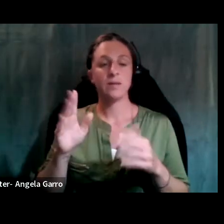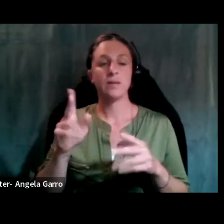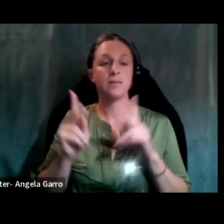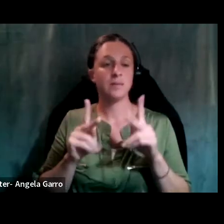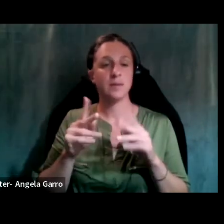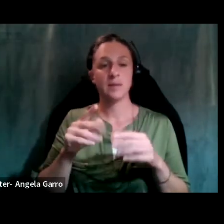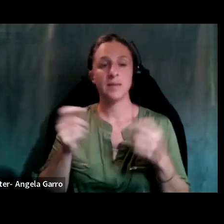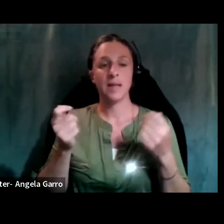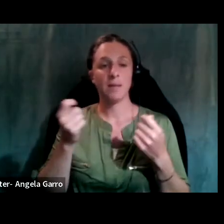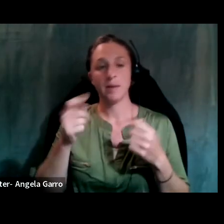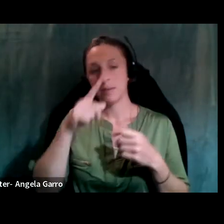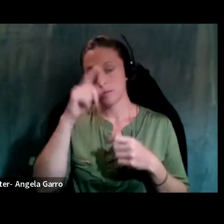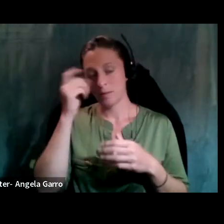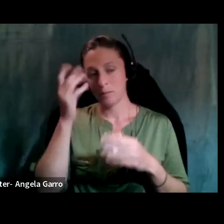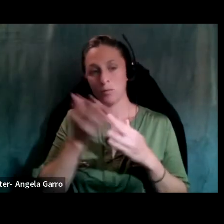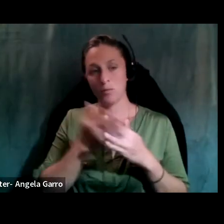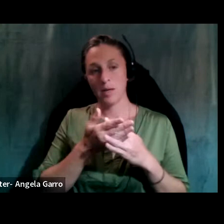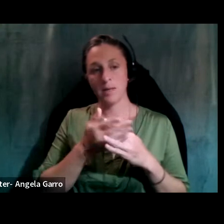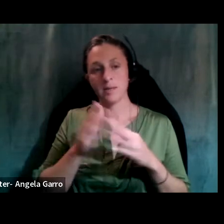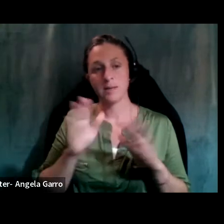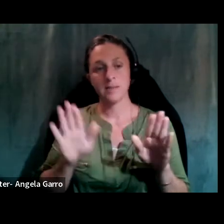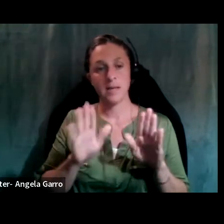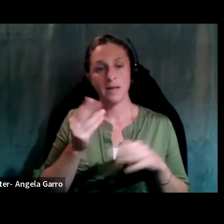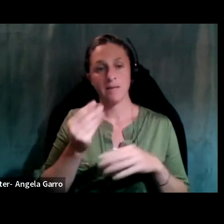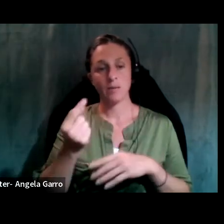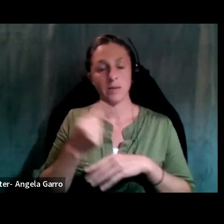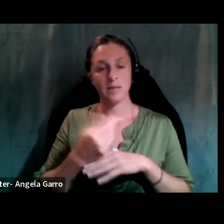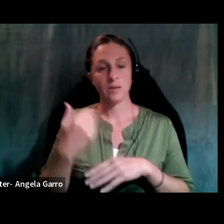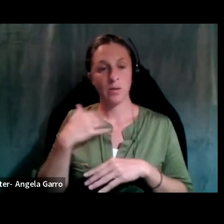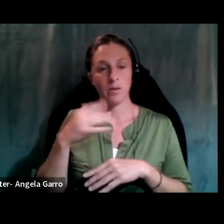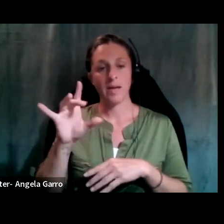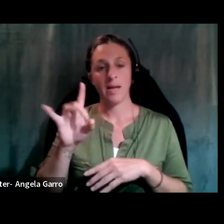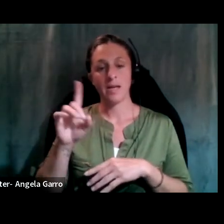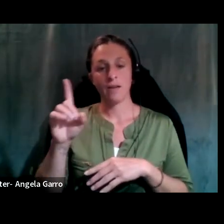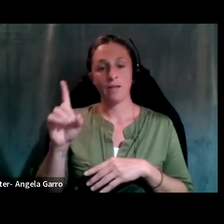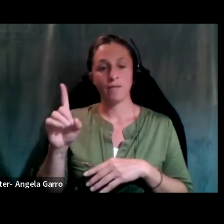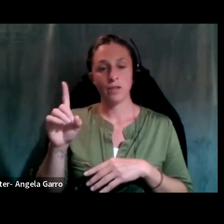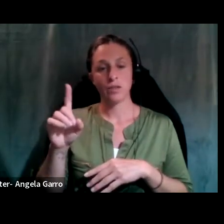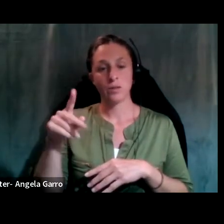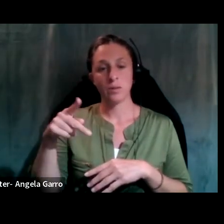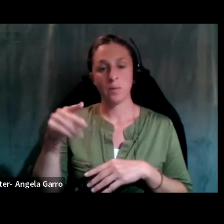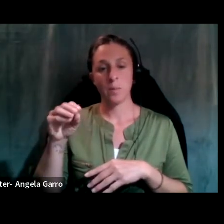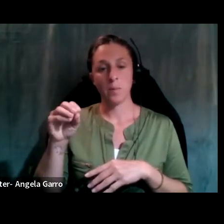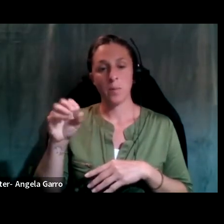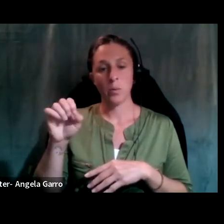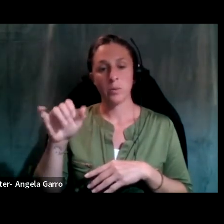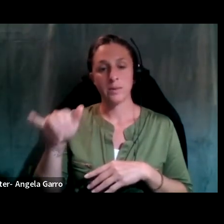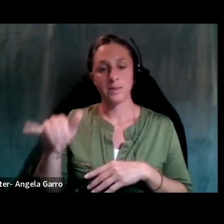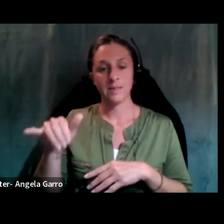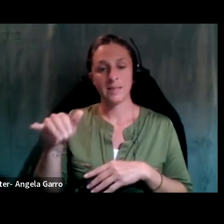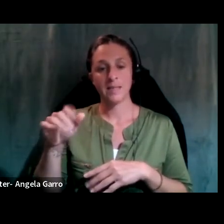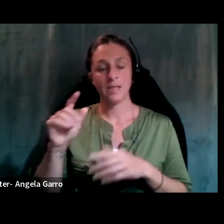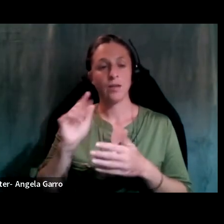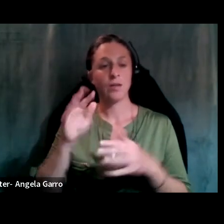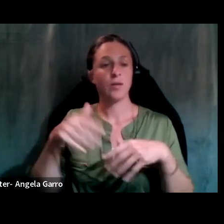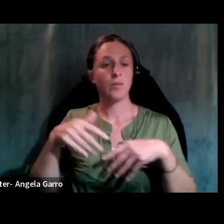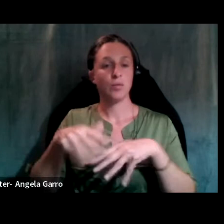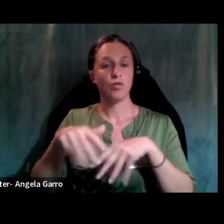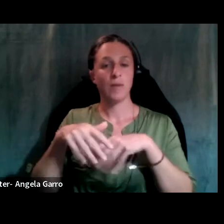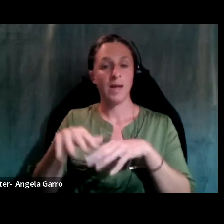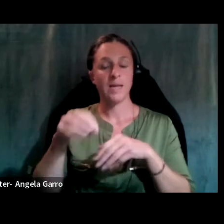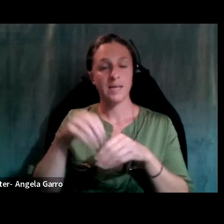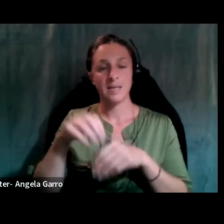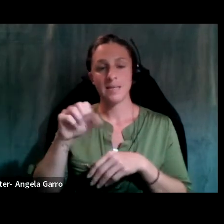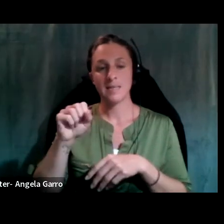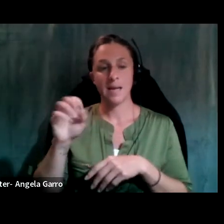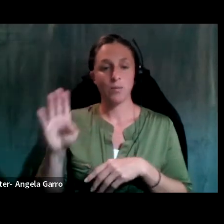break, Sunday, a few days ago, was the 81st Posey Parade in San Bruno. The 81st Posey Parade, it's always